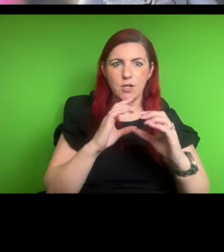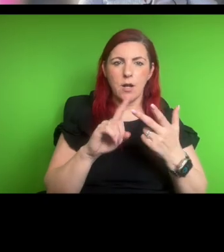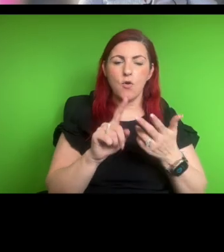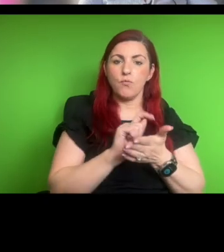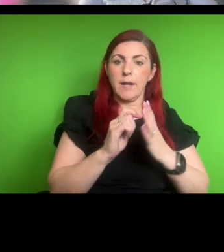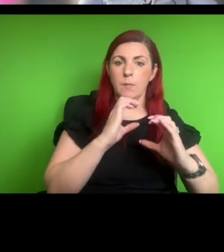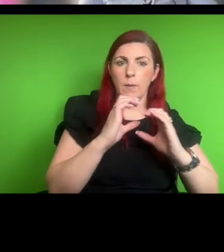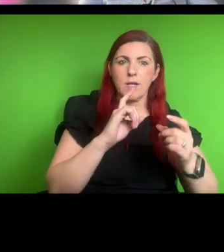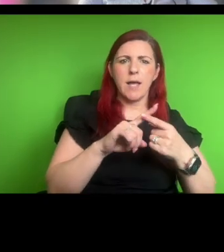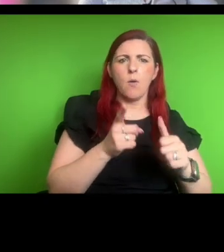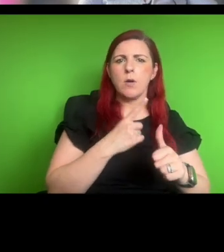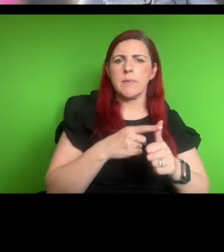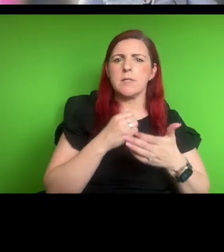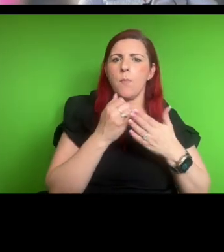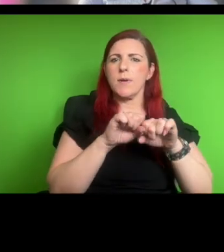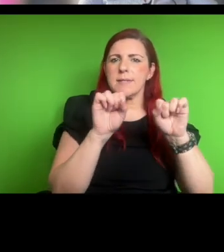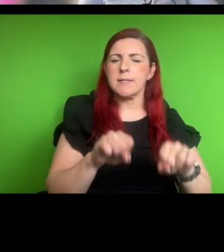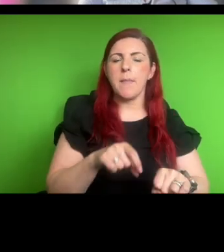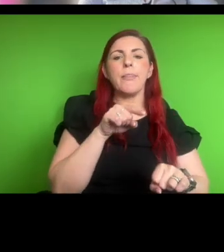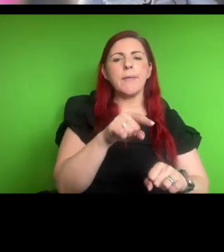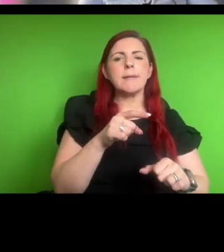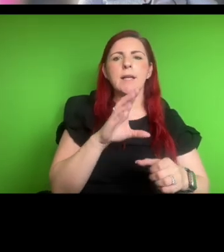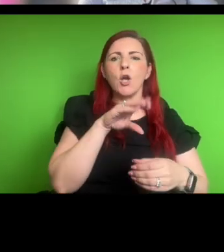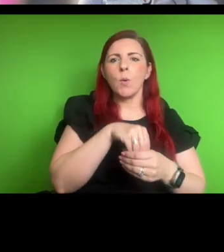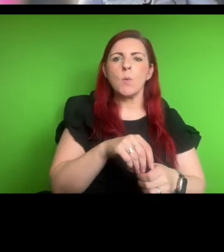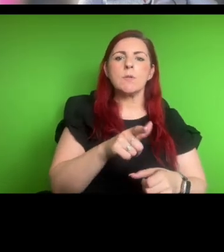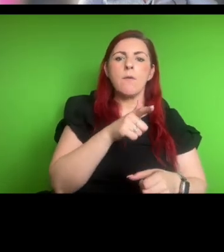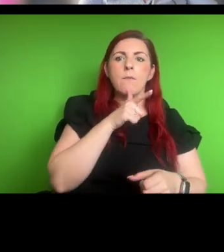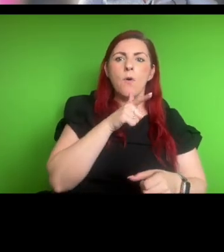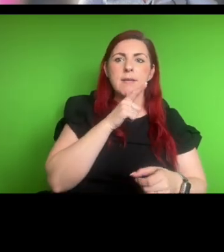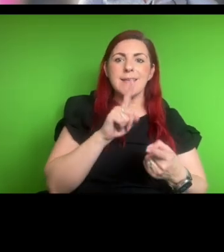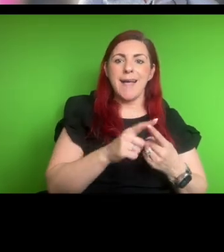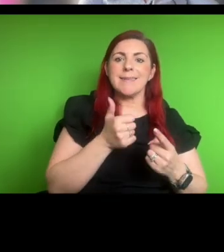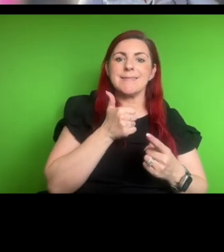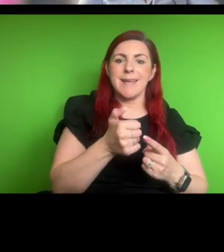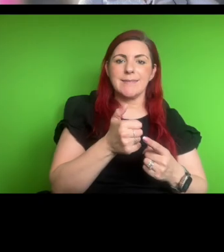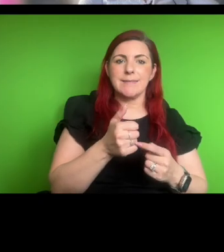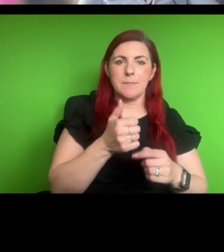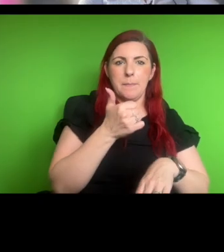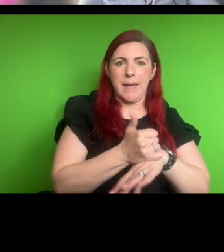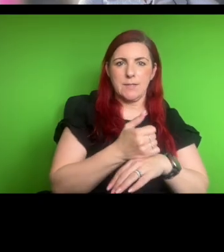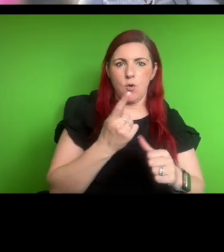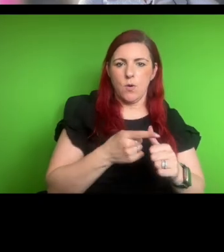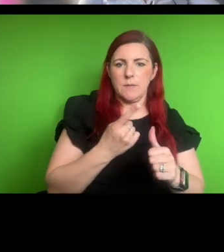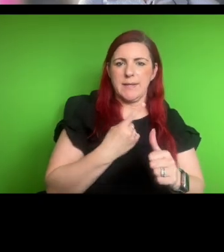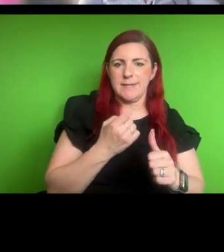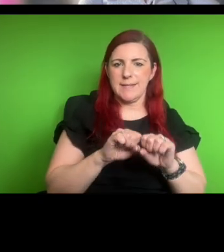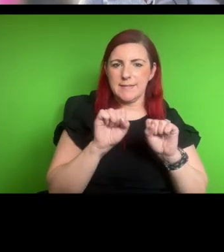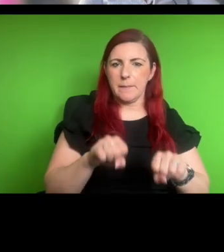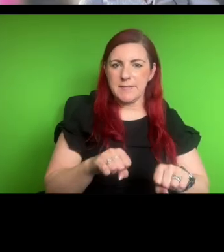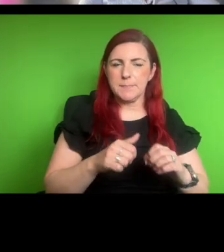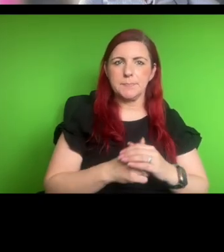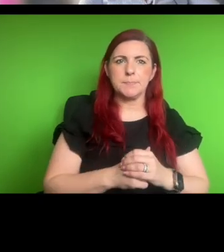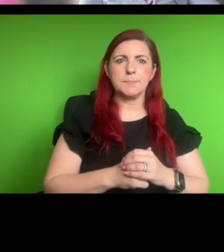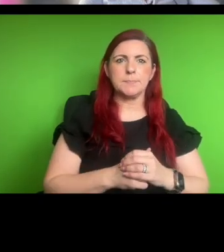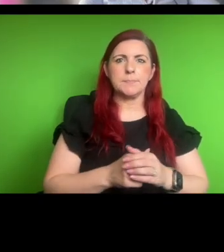support systems include voice-based and text-based automated systems. Next slide, please.